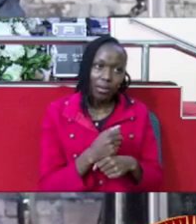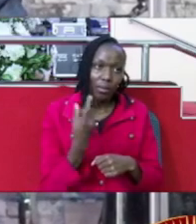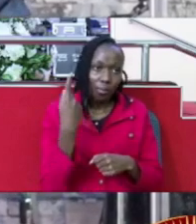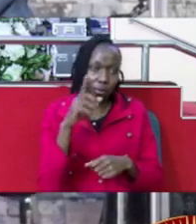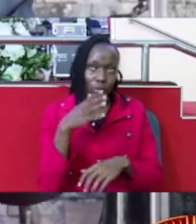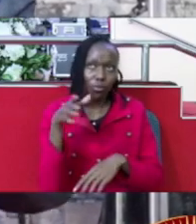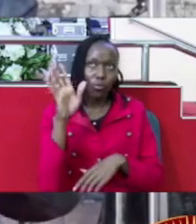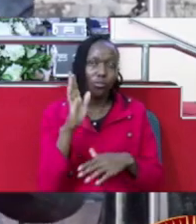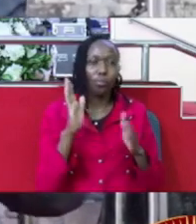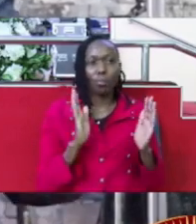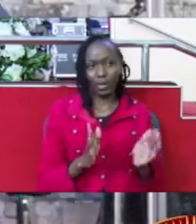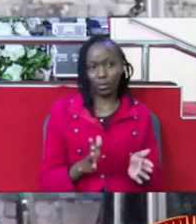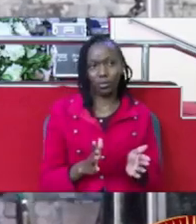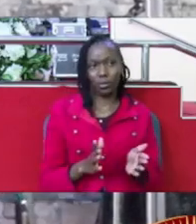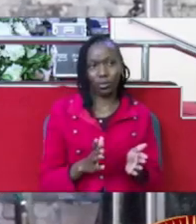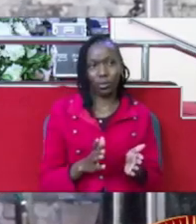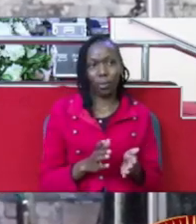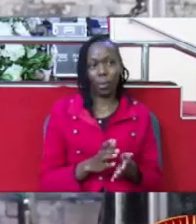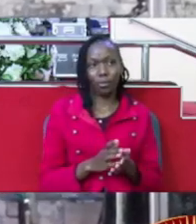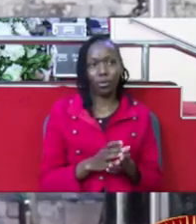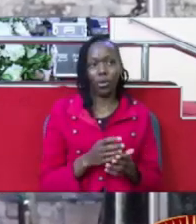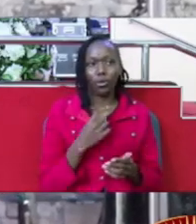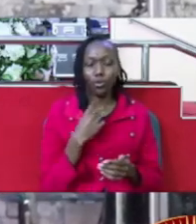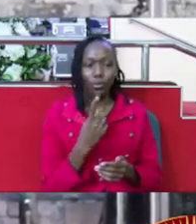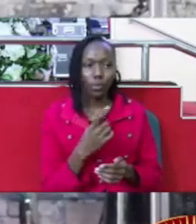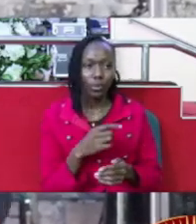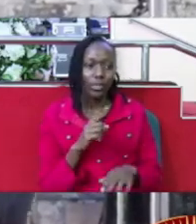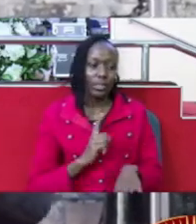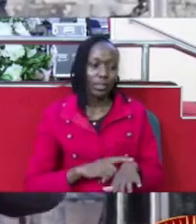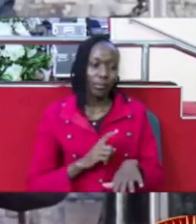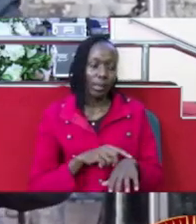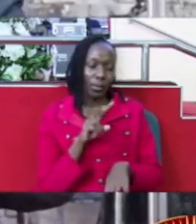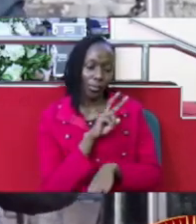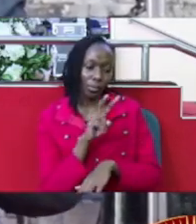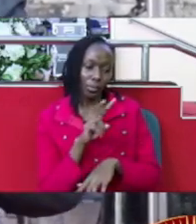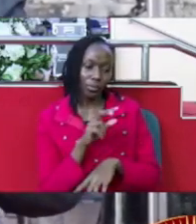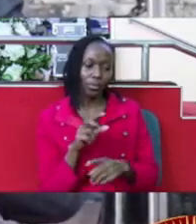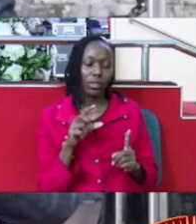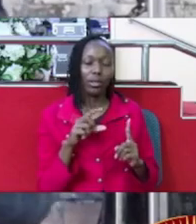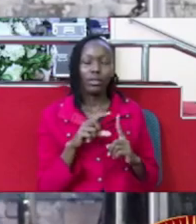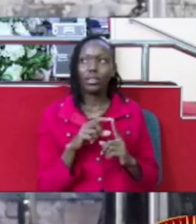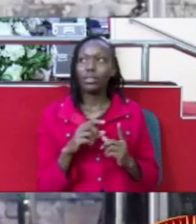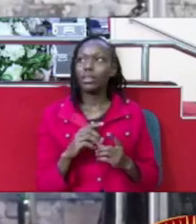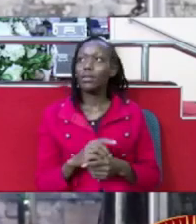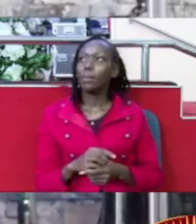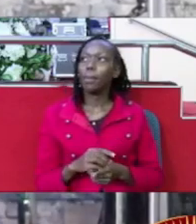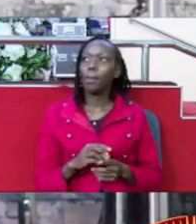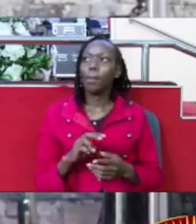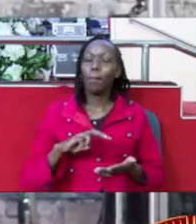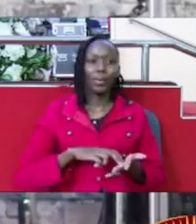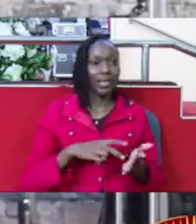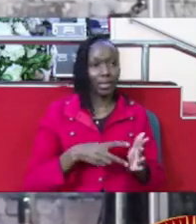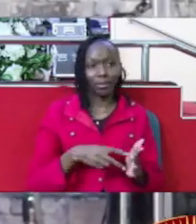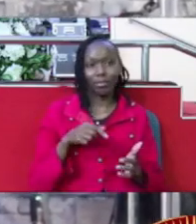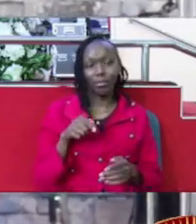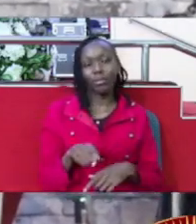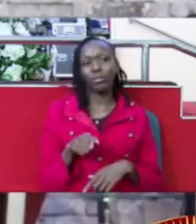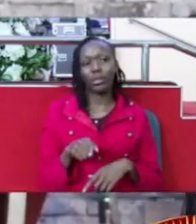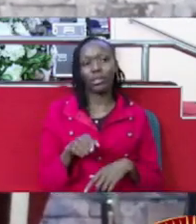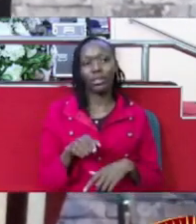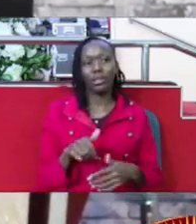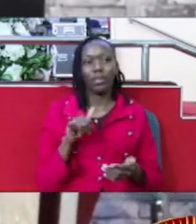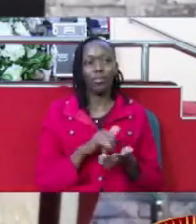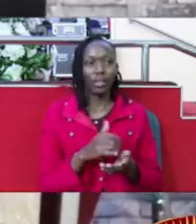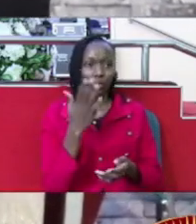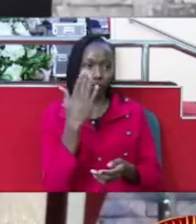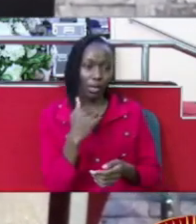mtu. Therefore, when we look at this description, tunapoangalia mtazamo huu, that is why we come for Sunday service.